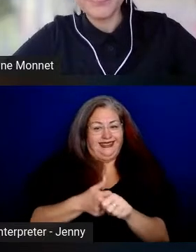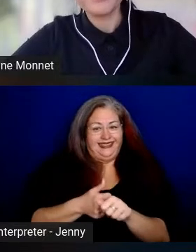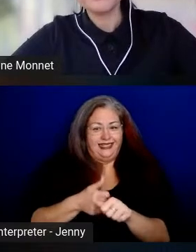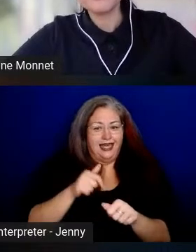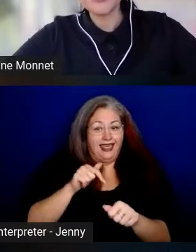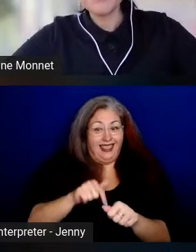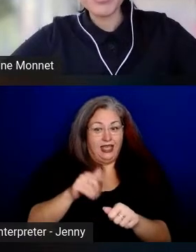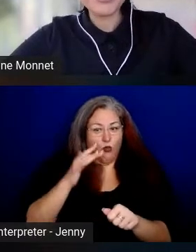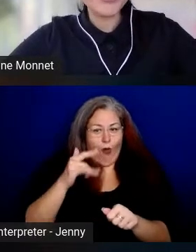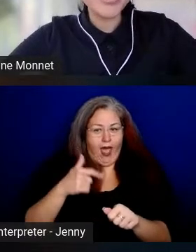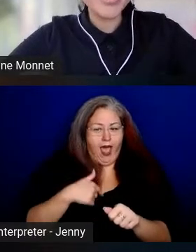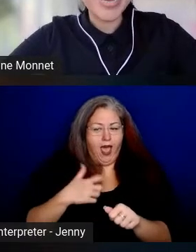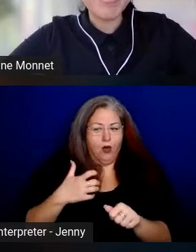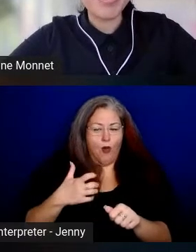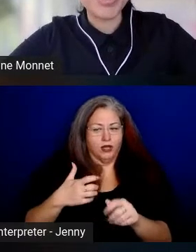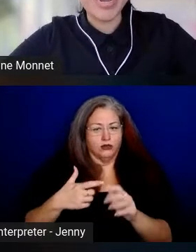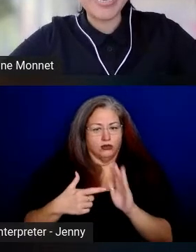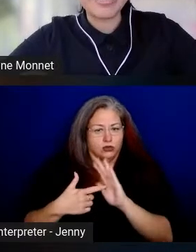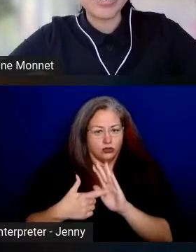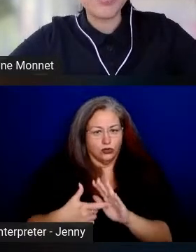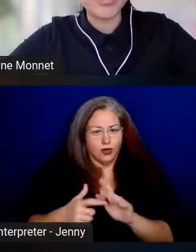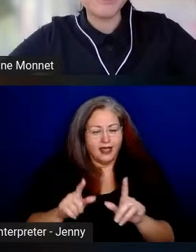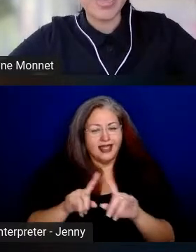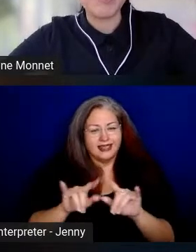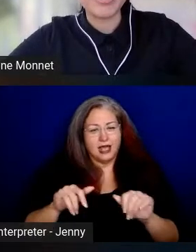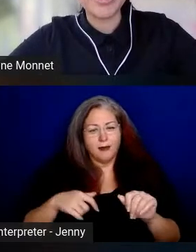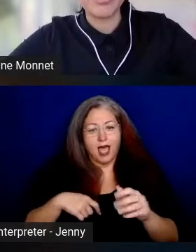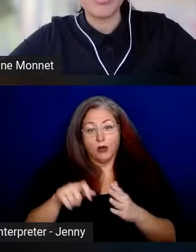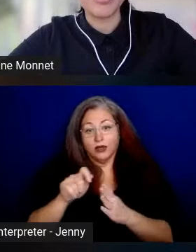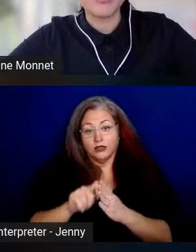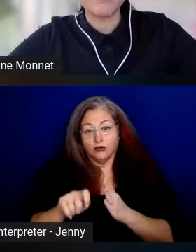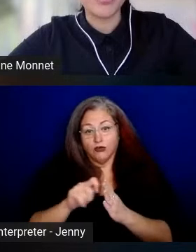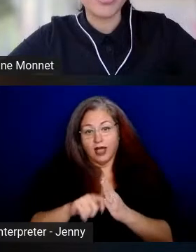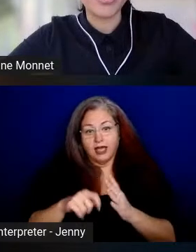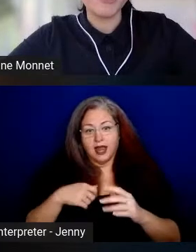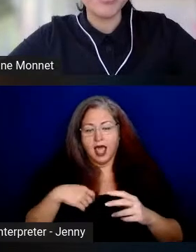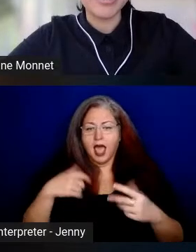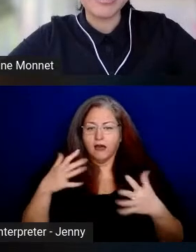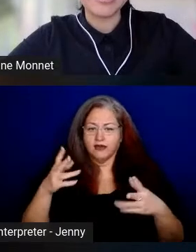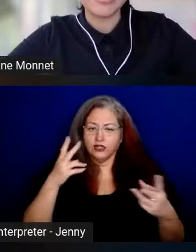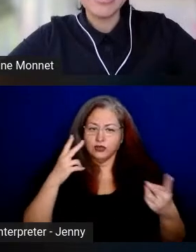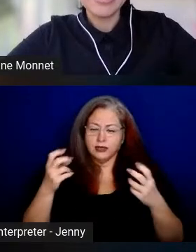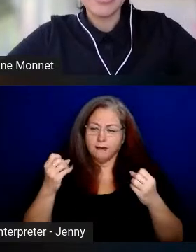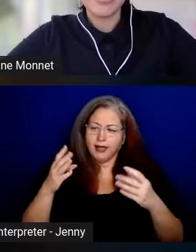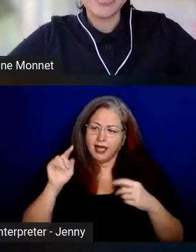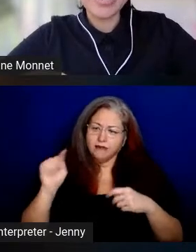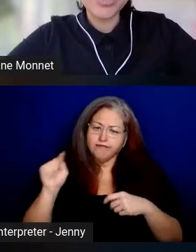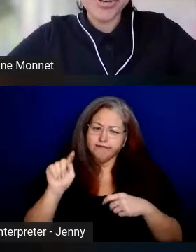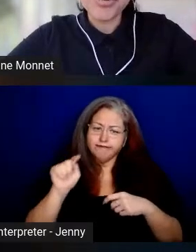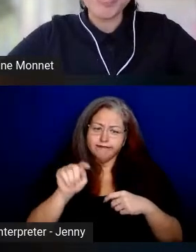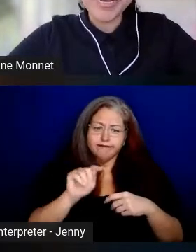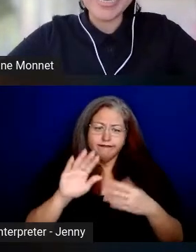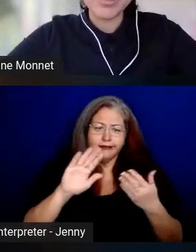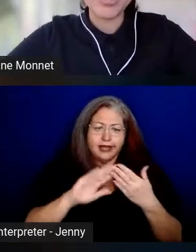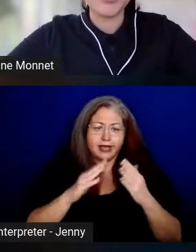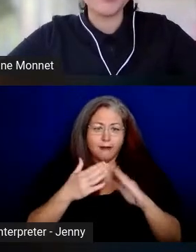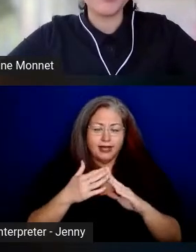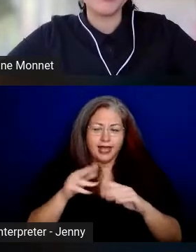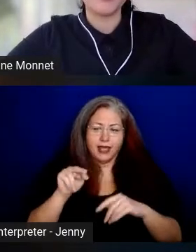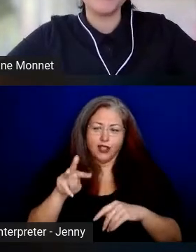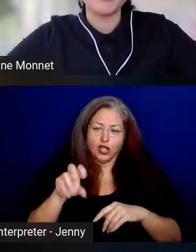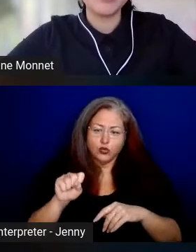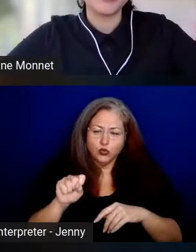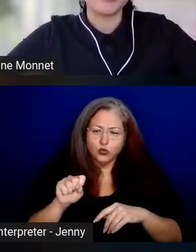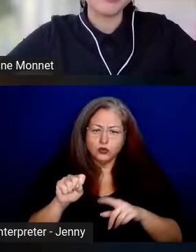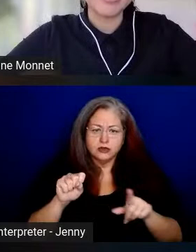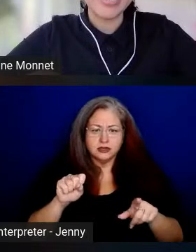do. But also at the time I was writing this film, I was seeing a lot of communities in the news, reading in the news, a